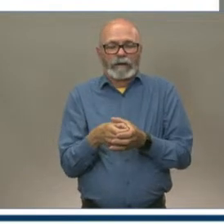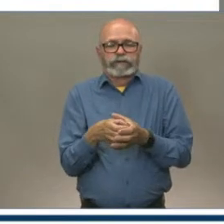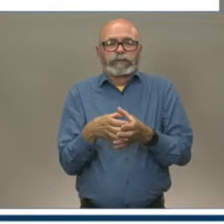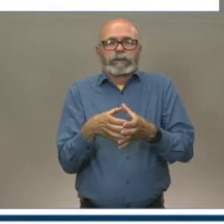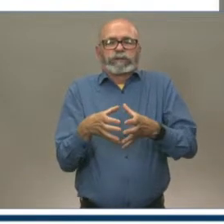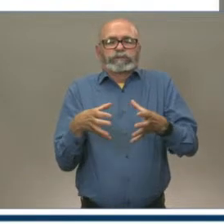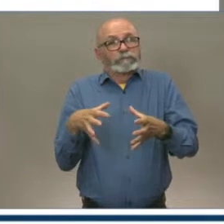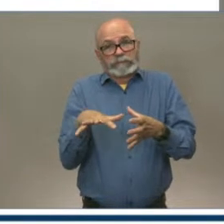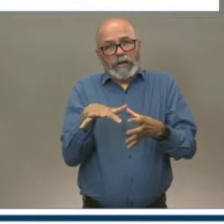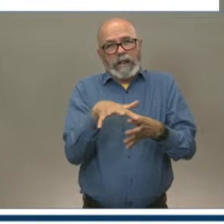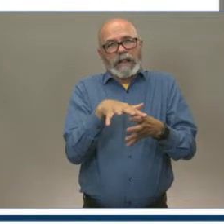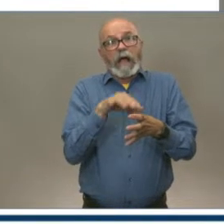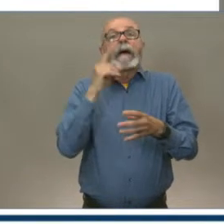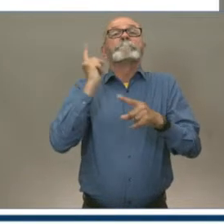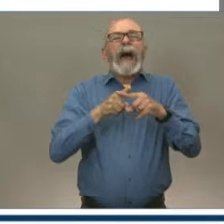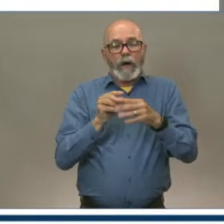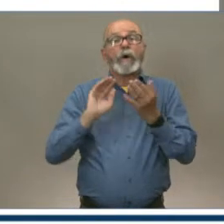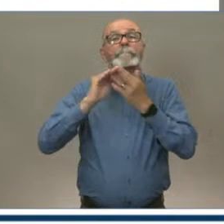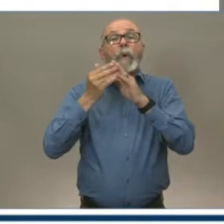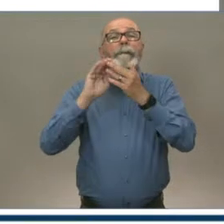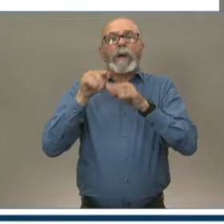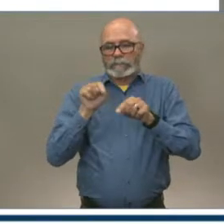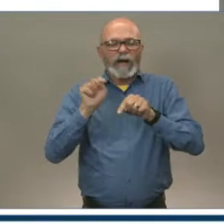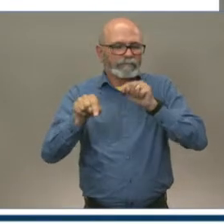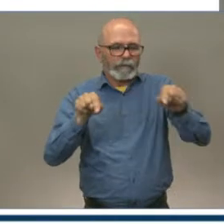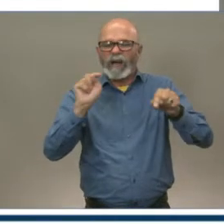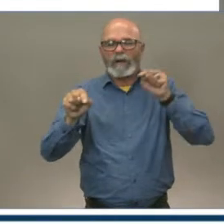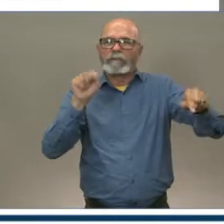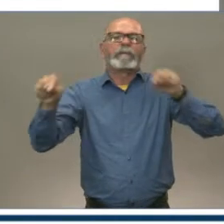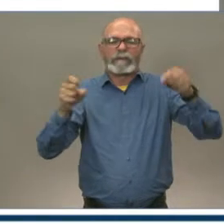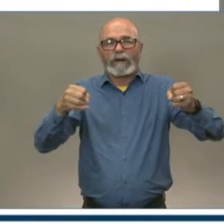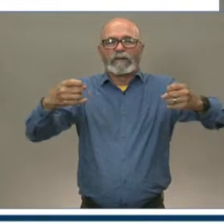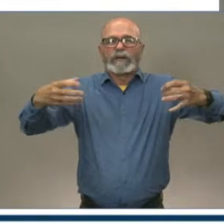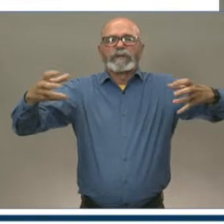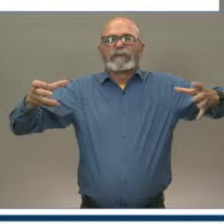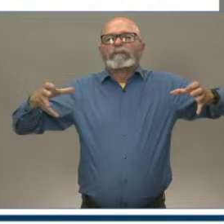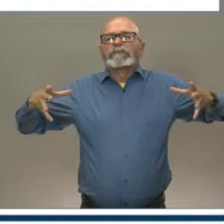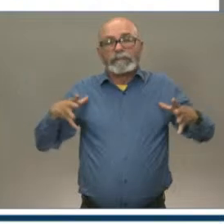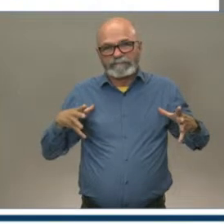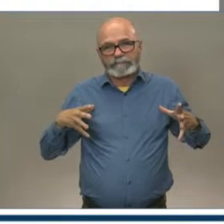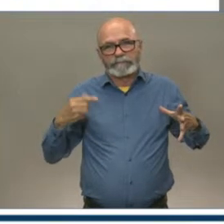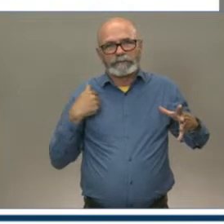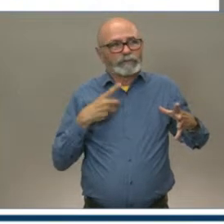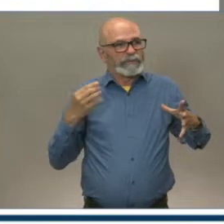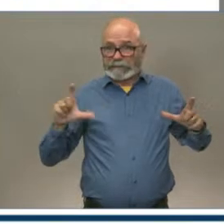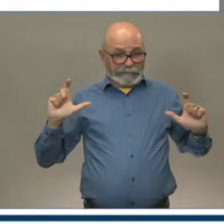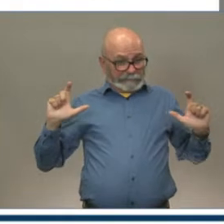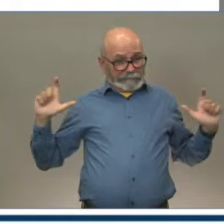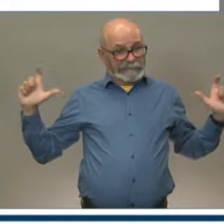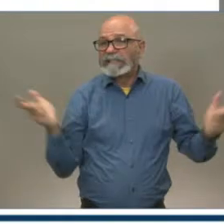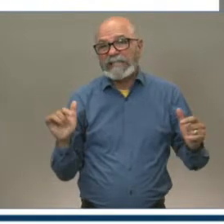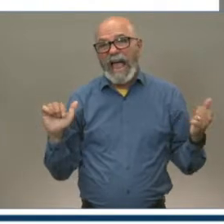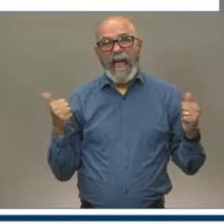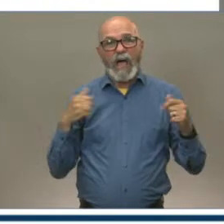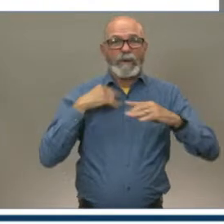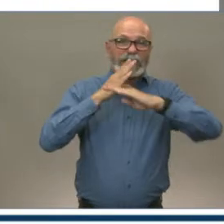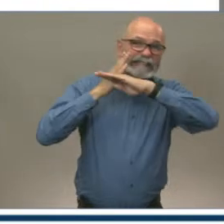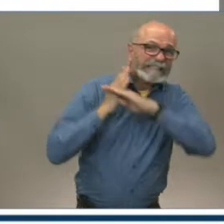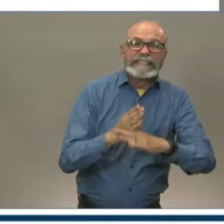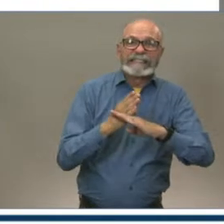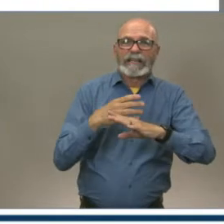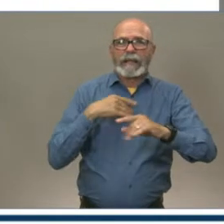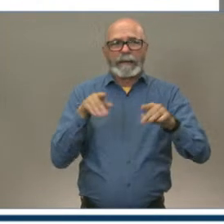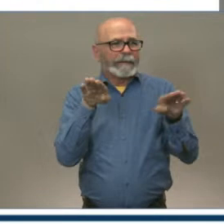in the greater Halifax area. But we put the right things in place to get things under control with restrictions and by increasing our